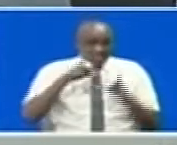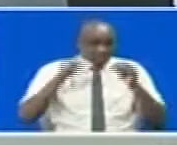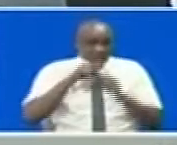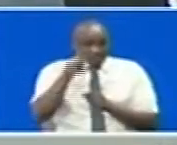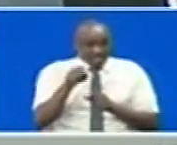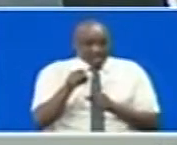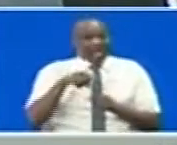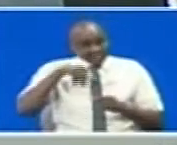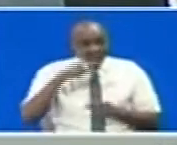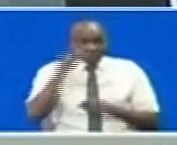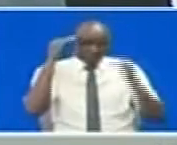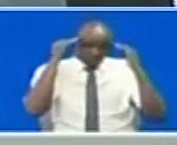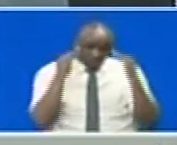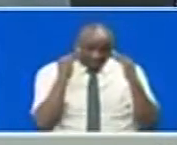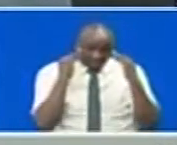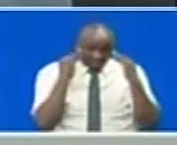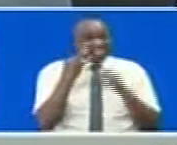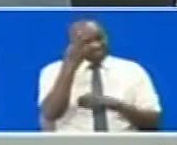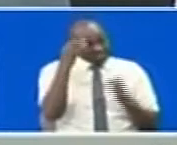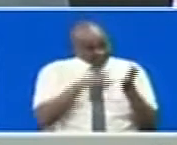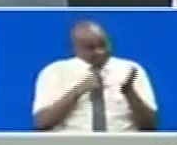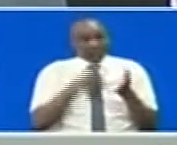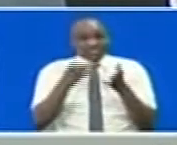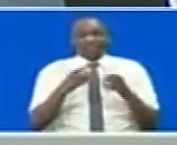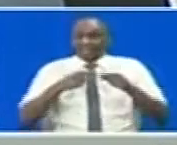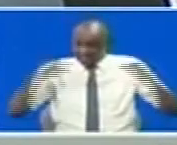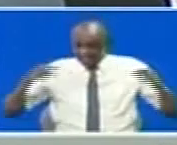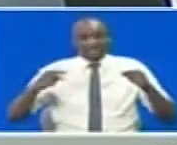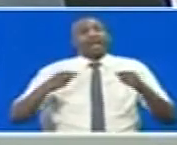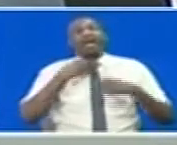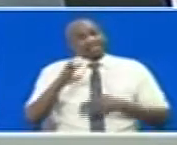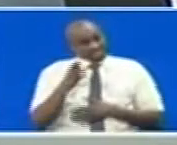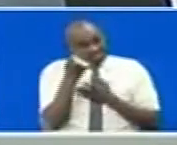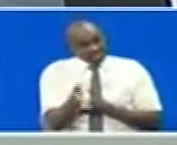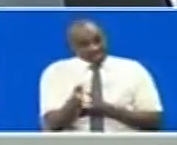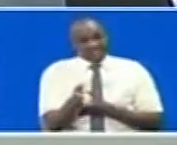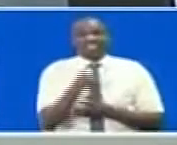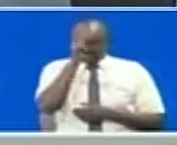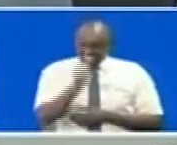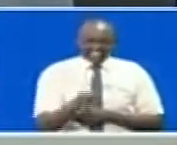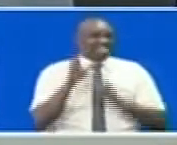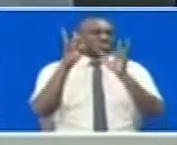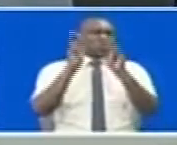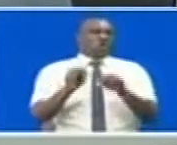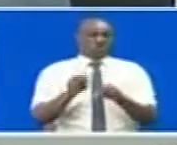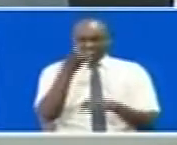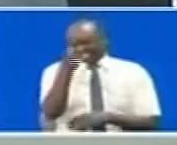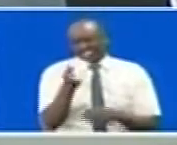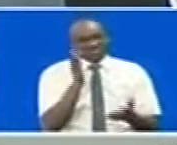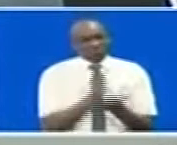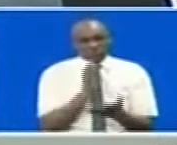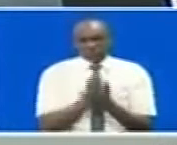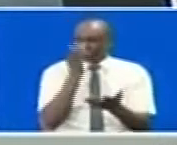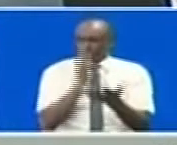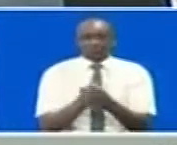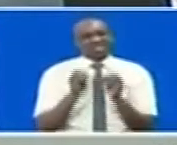got her to court. Three offenses of promoting ethnic hatred. The judge dismissed this case, saying the prosecution did not prove